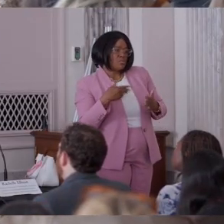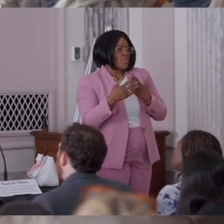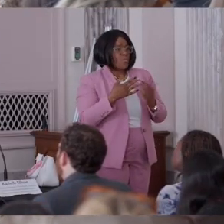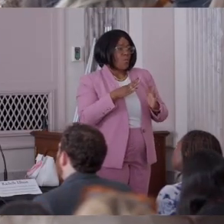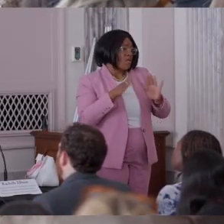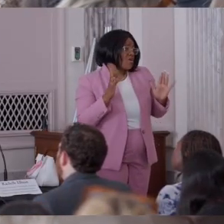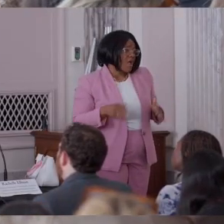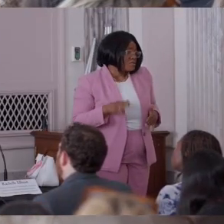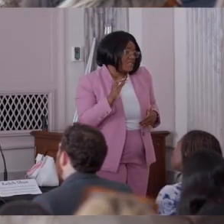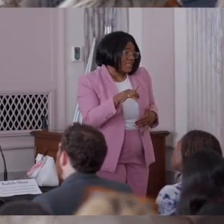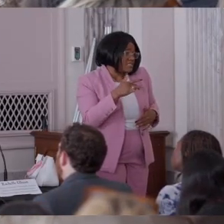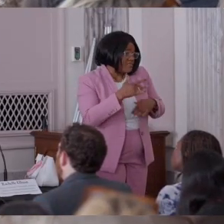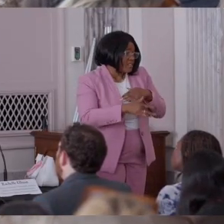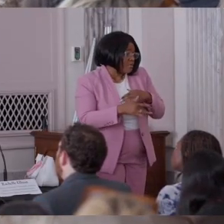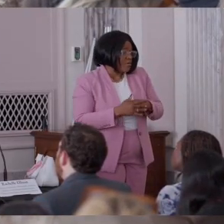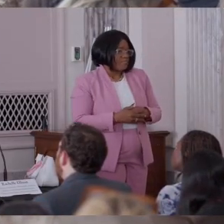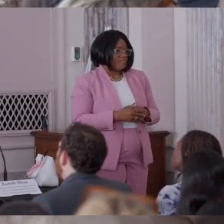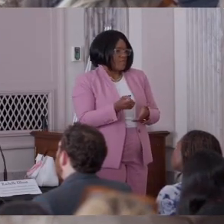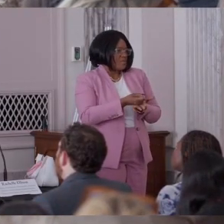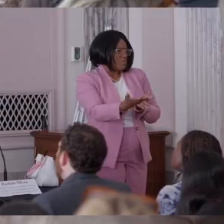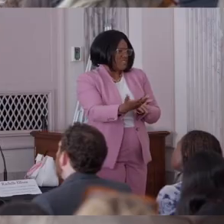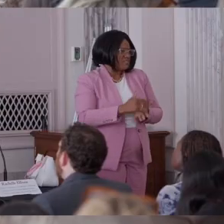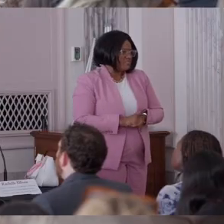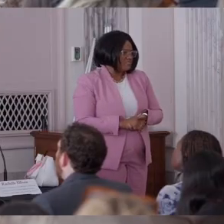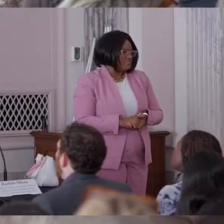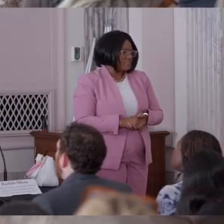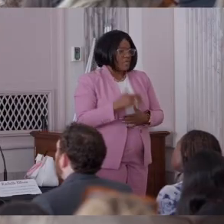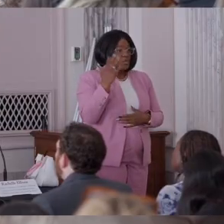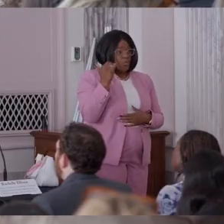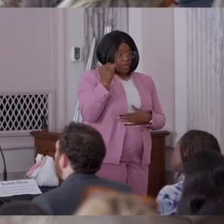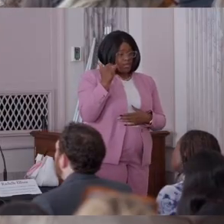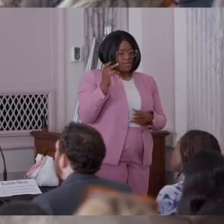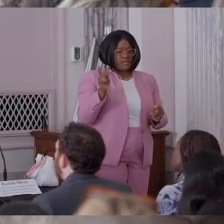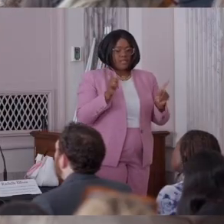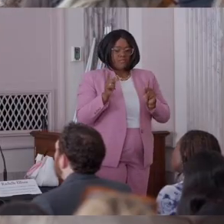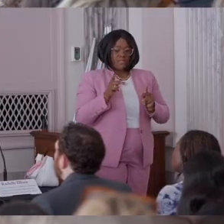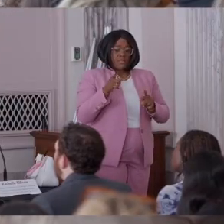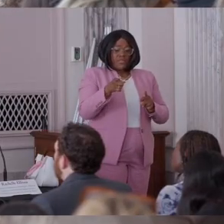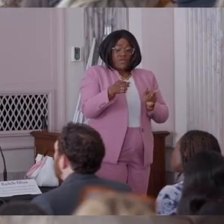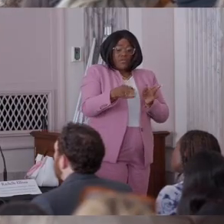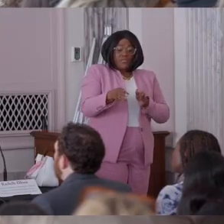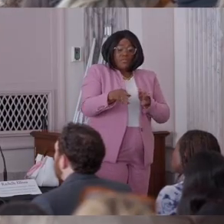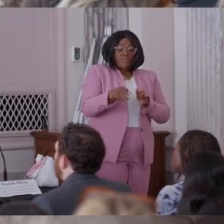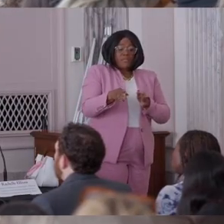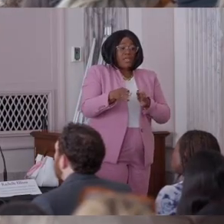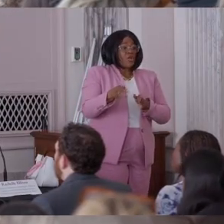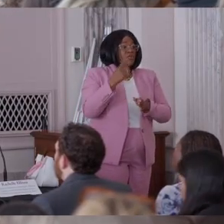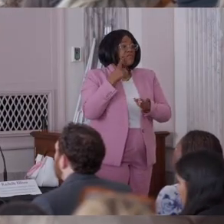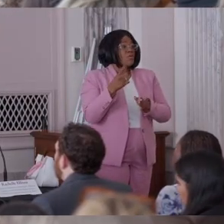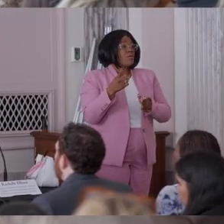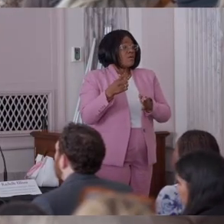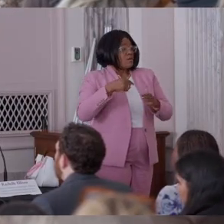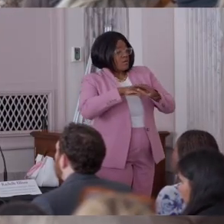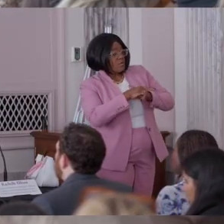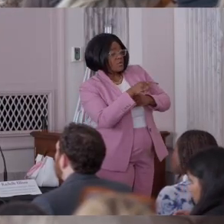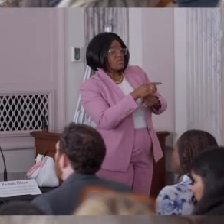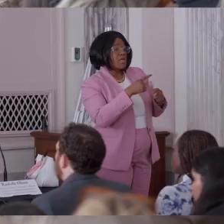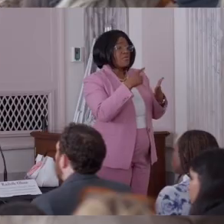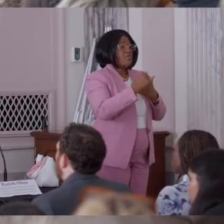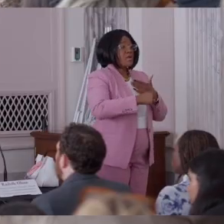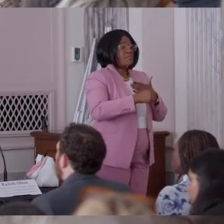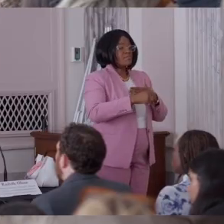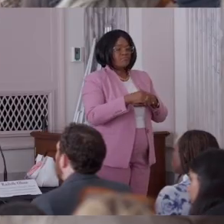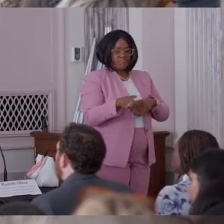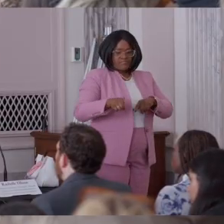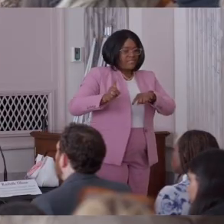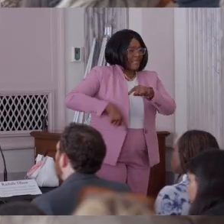housing that is available, are wasted because people being prepared for entrance into those programs are no longer